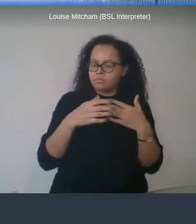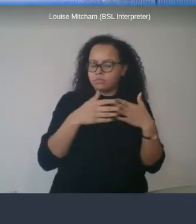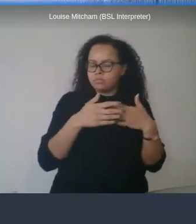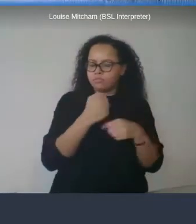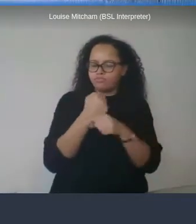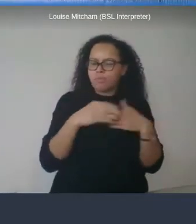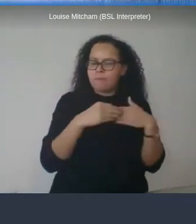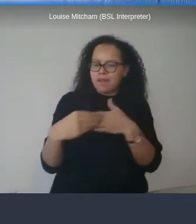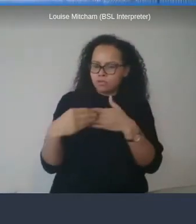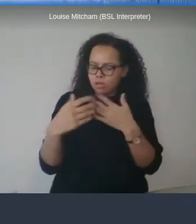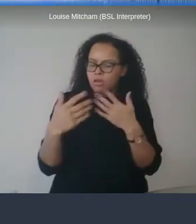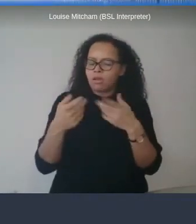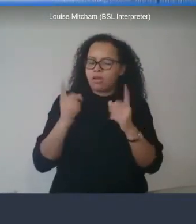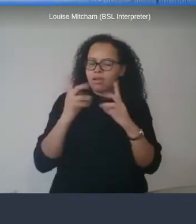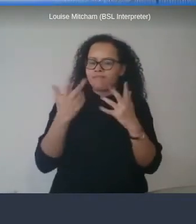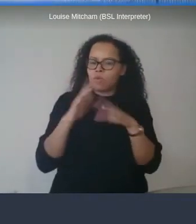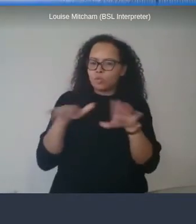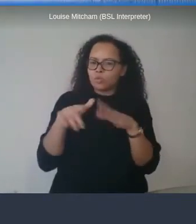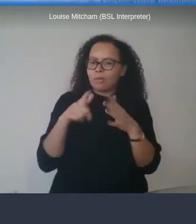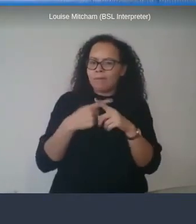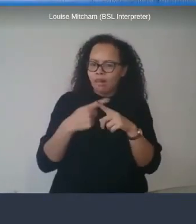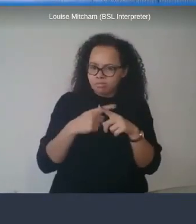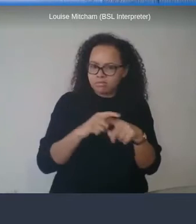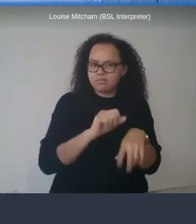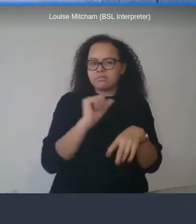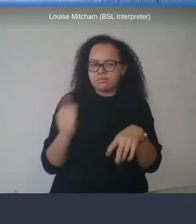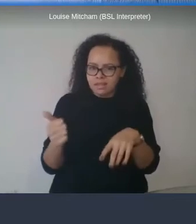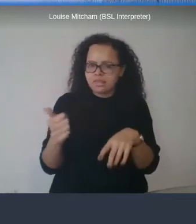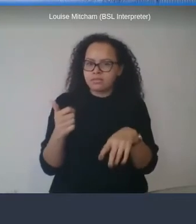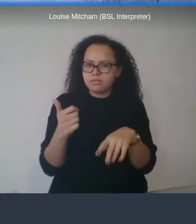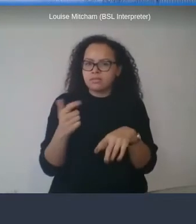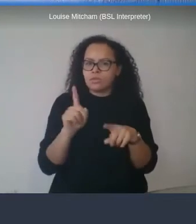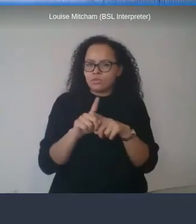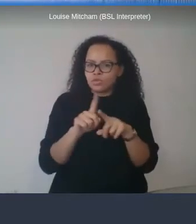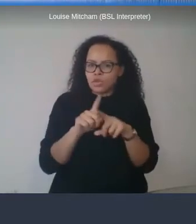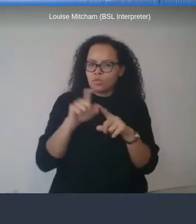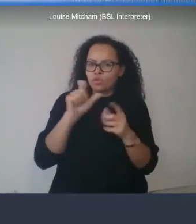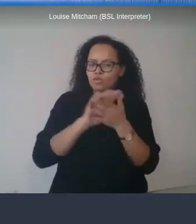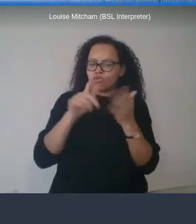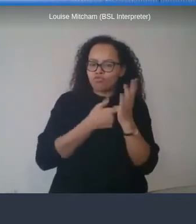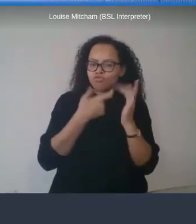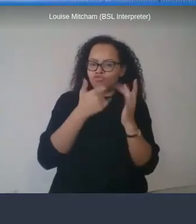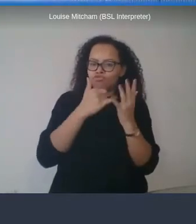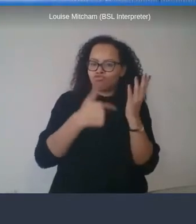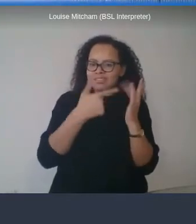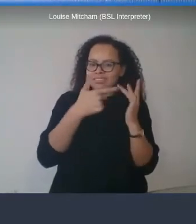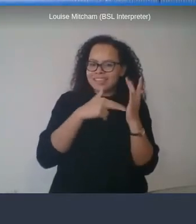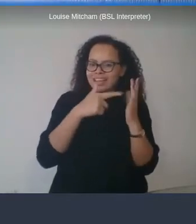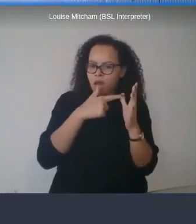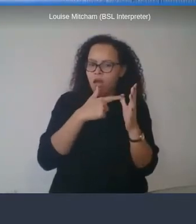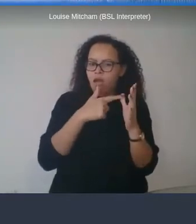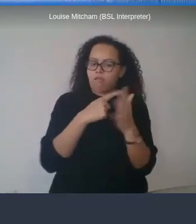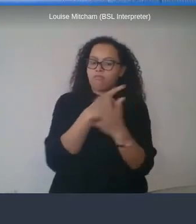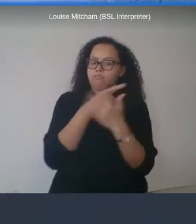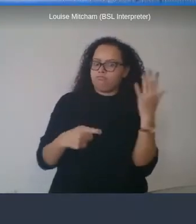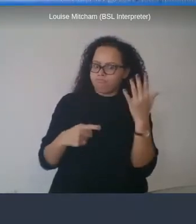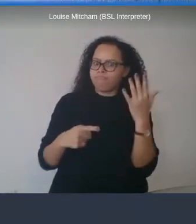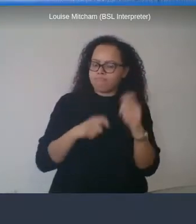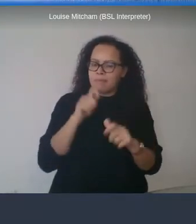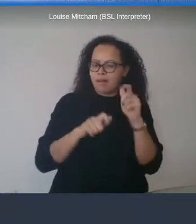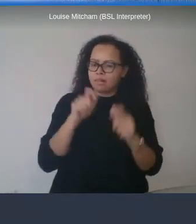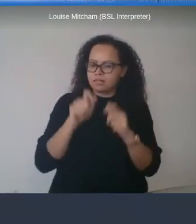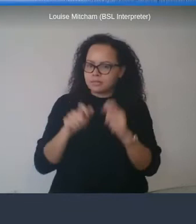And then last but not least, Christina McHugh, who is their co-founder and director of Mood Beam. So bit of a supposed